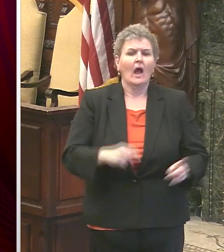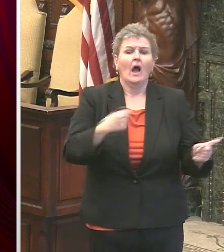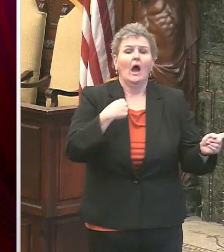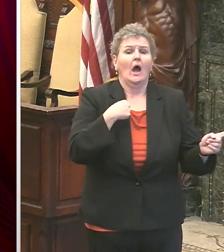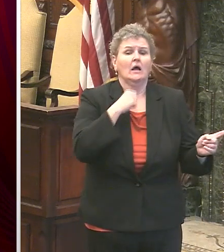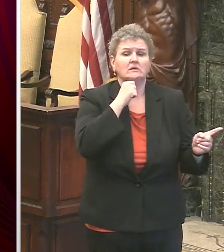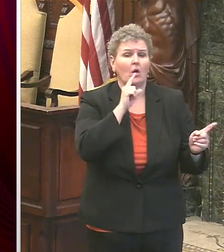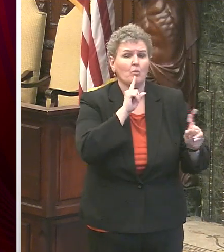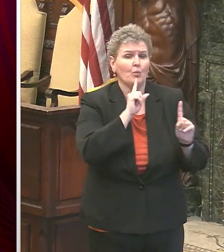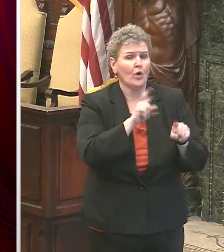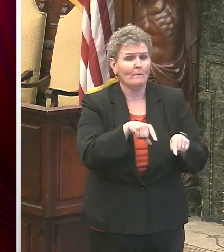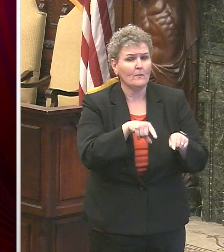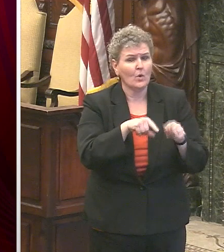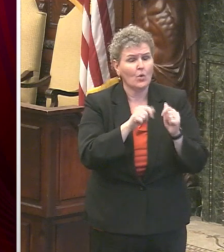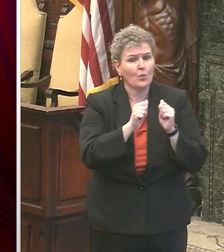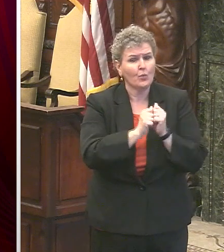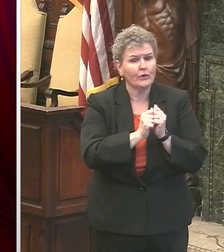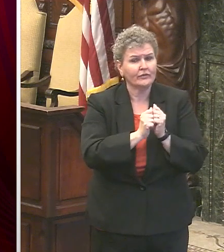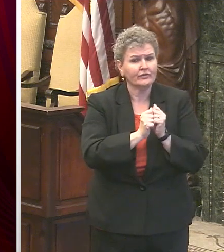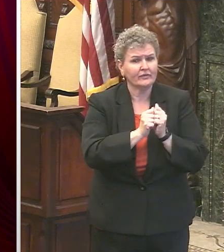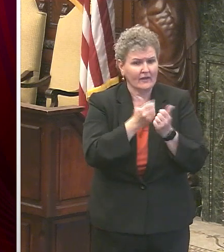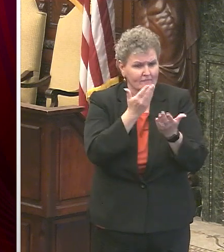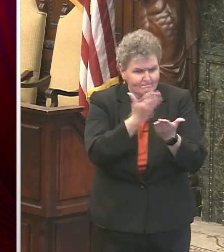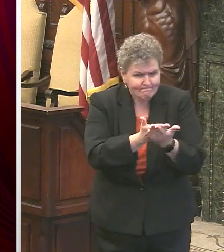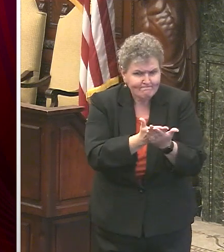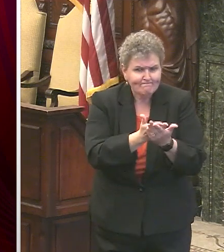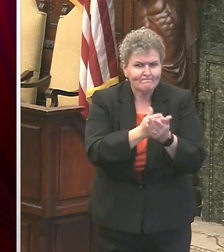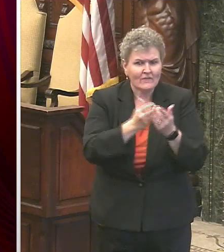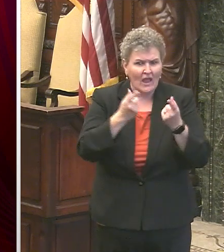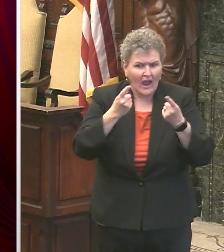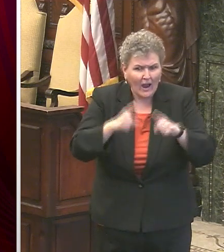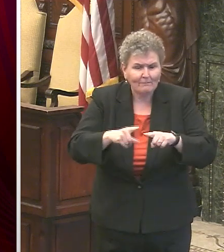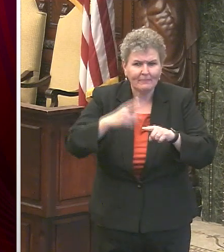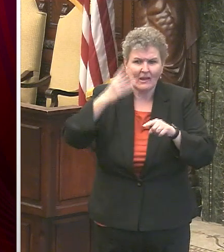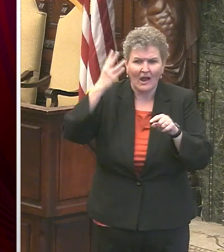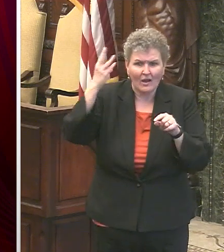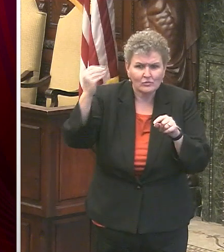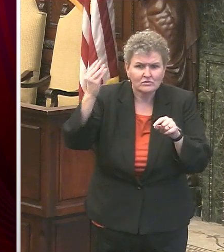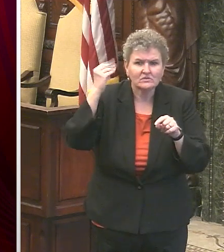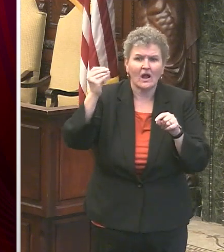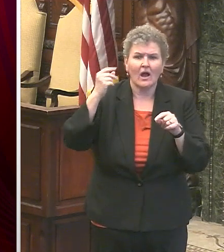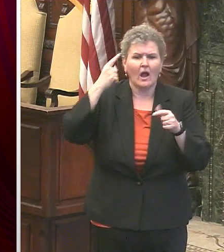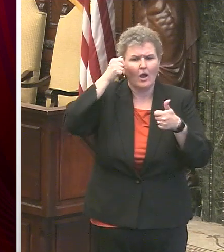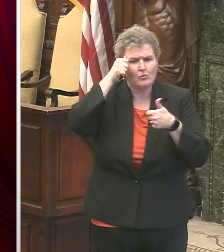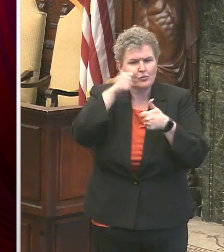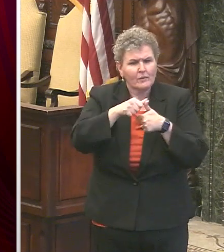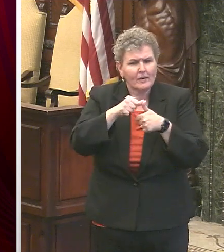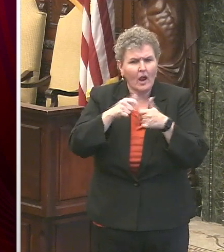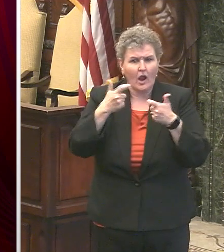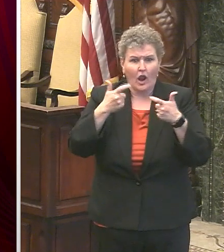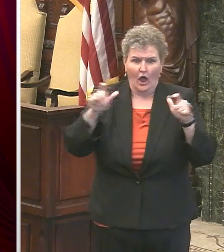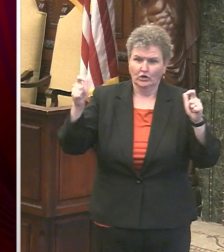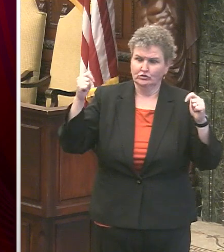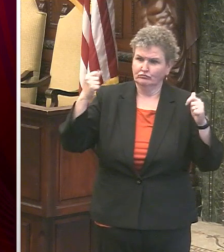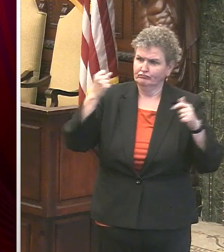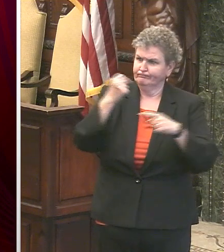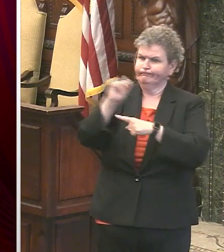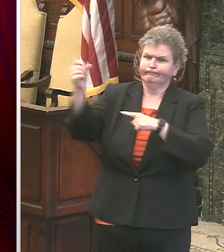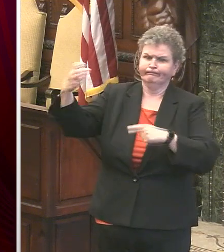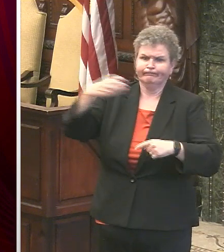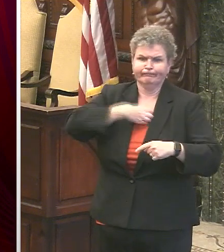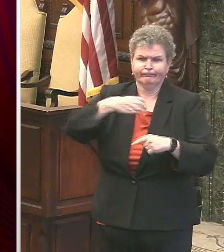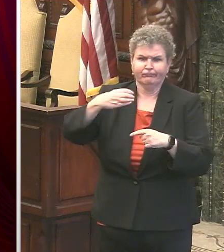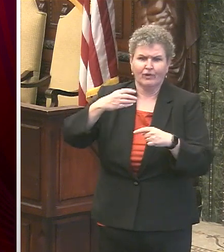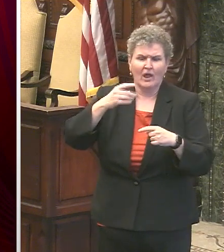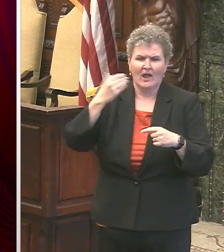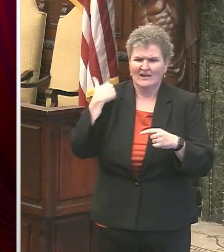convinced that a spread has occurred outdoors. And if you may remember that we had large protests here in, I believe it was April, the